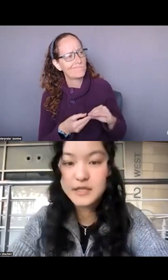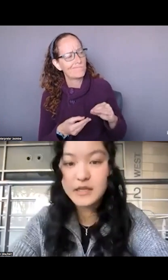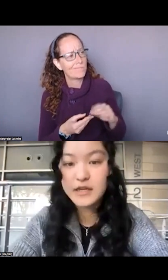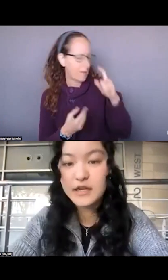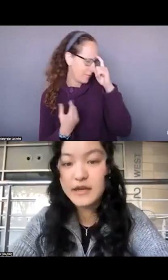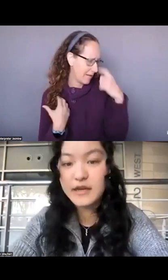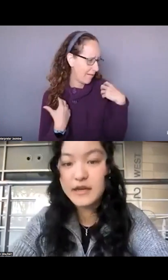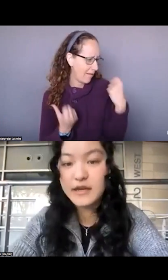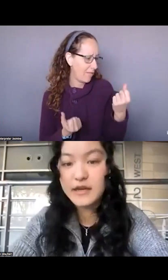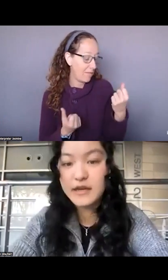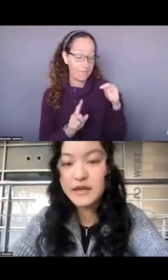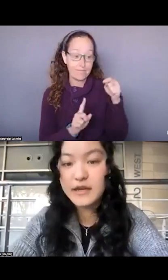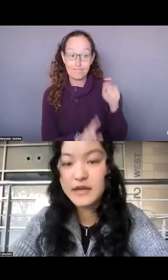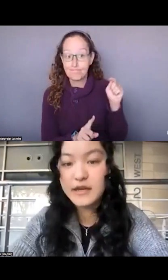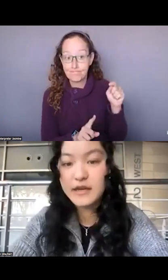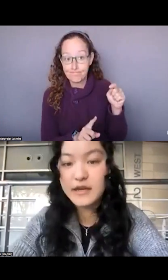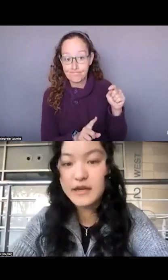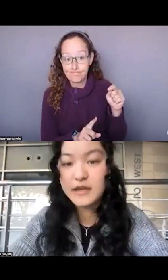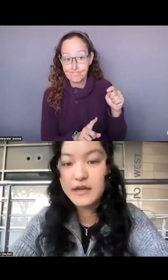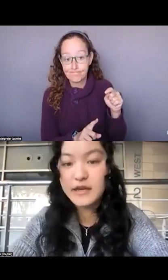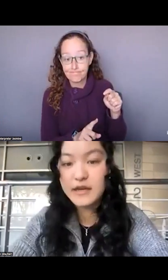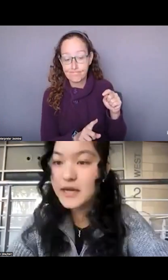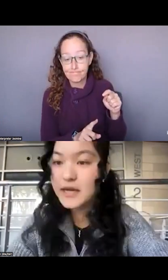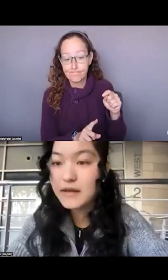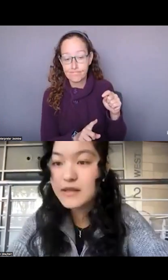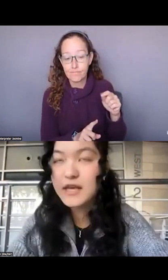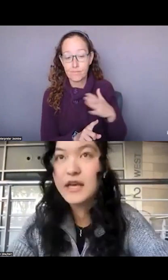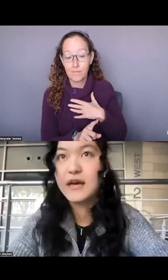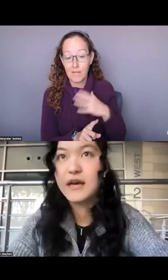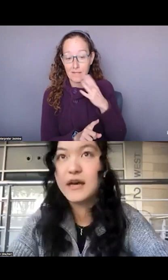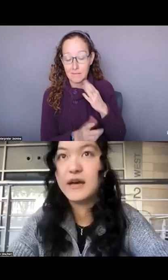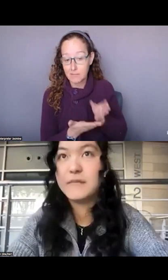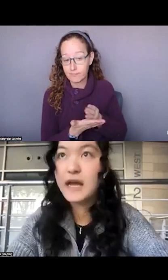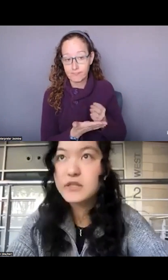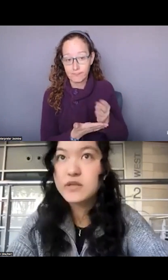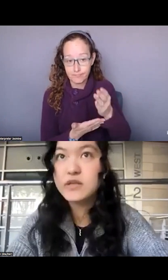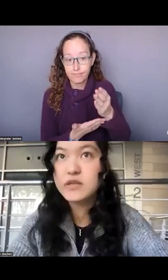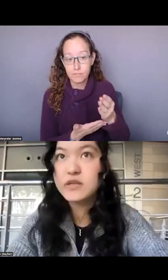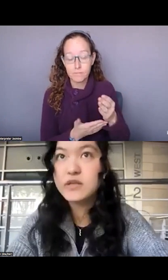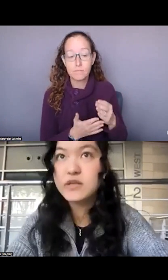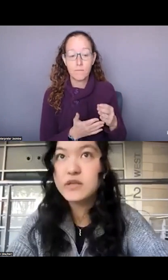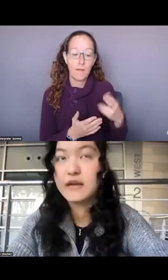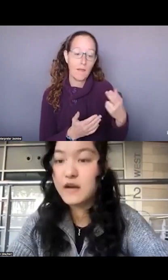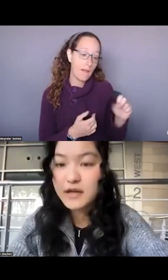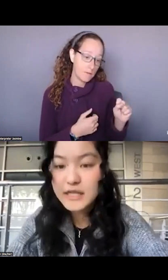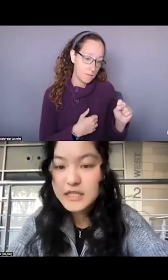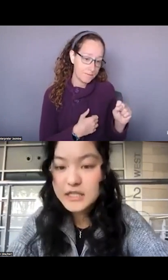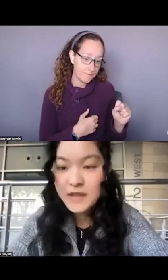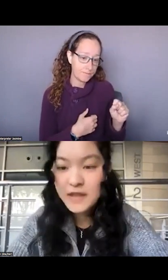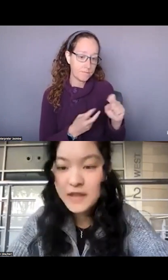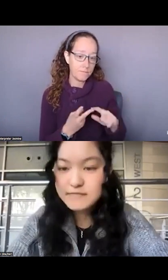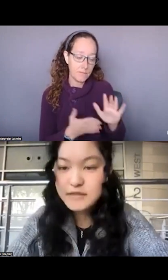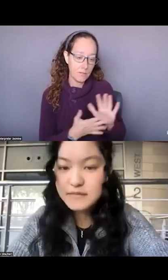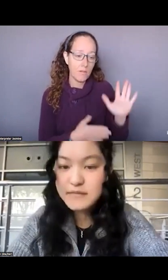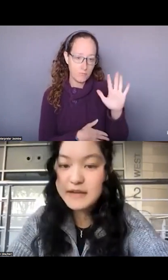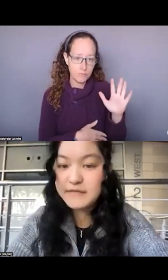In particular, some of my experiences navigating my mental health in high school and in